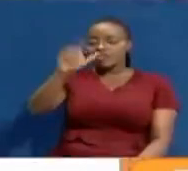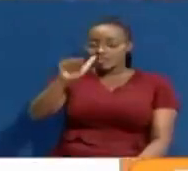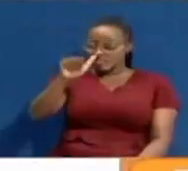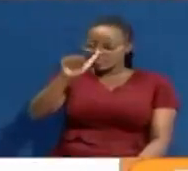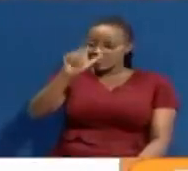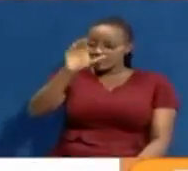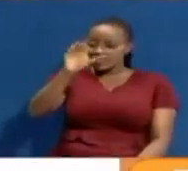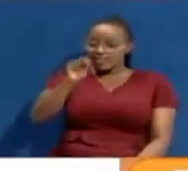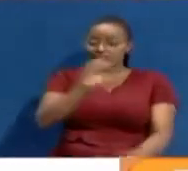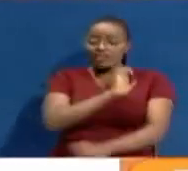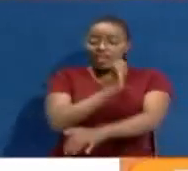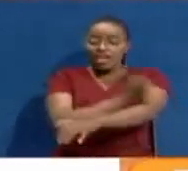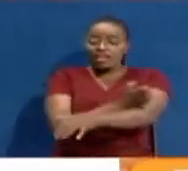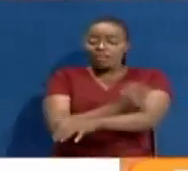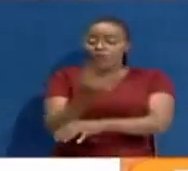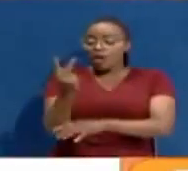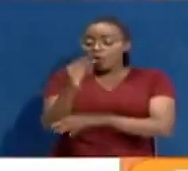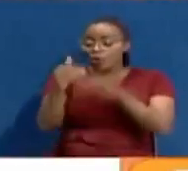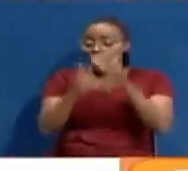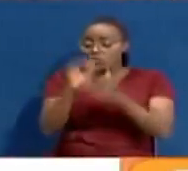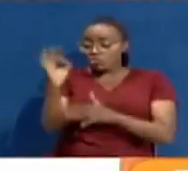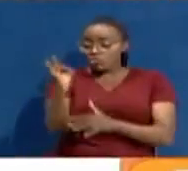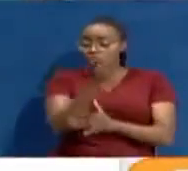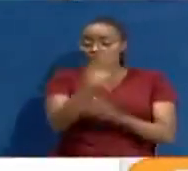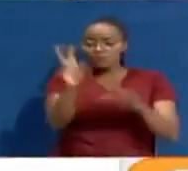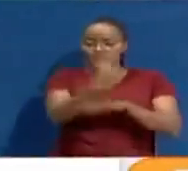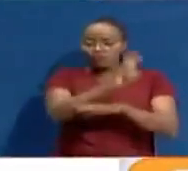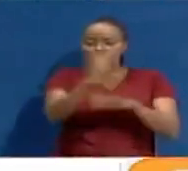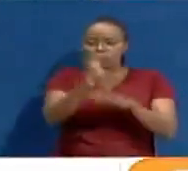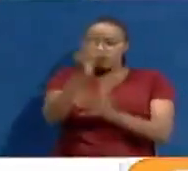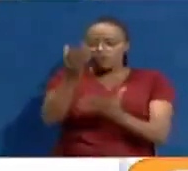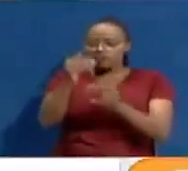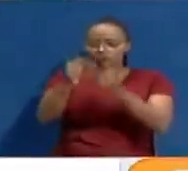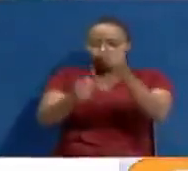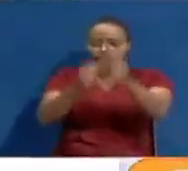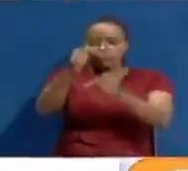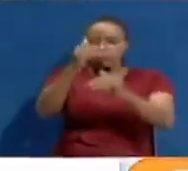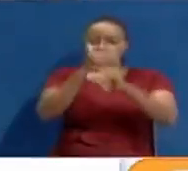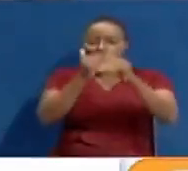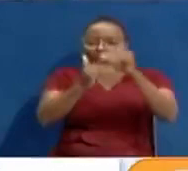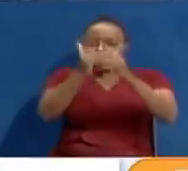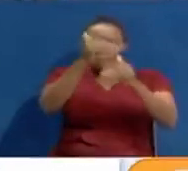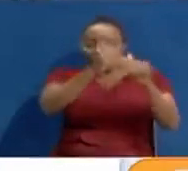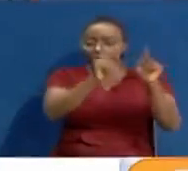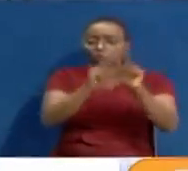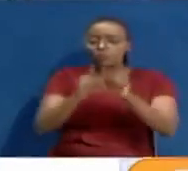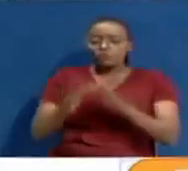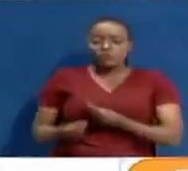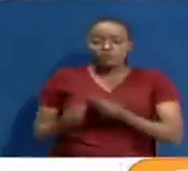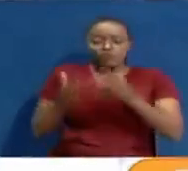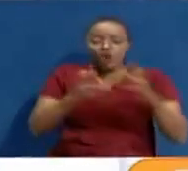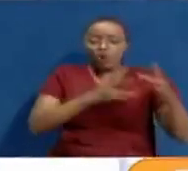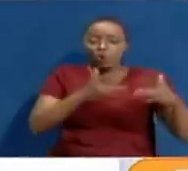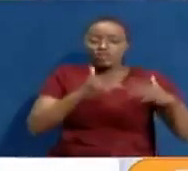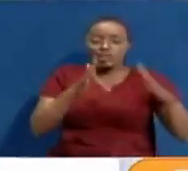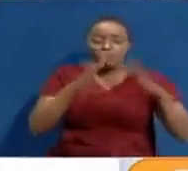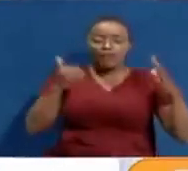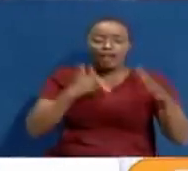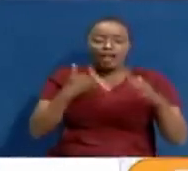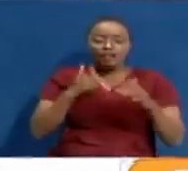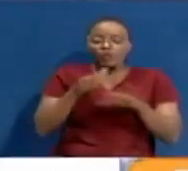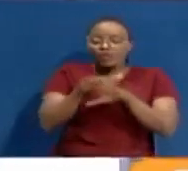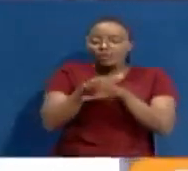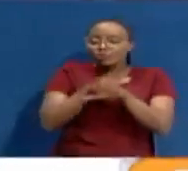Energy, Charles Keter, they conducted this inspection to monitor the progress of the construction and expressed their concerns with the pace